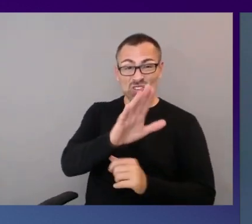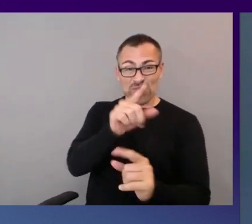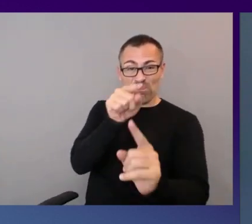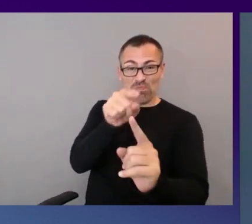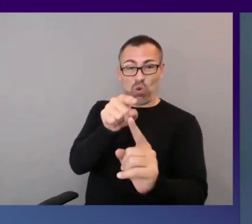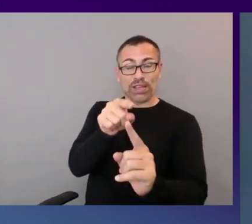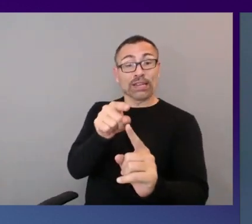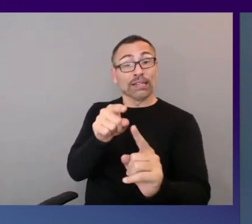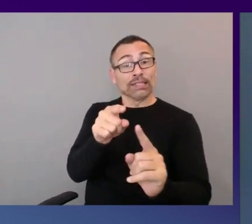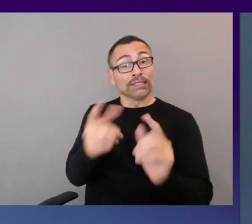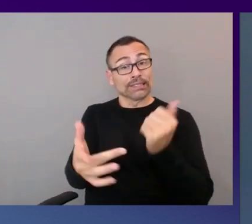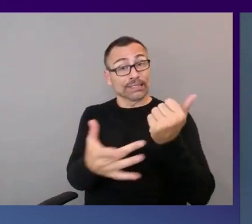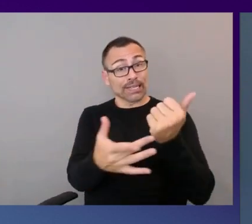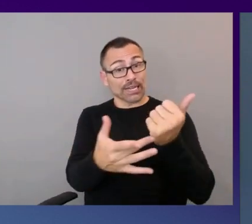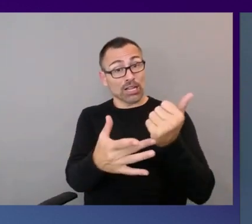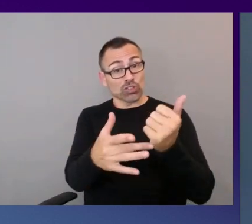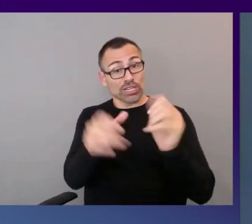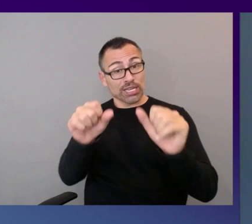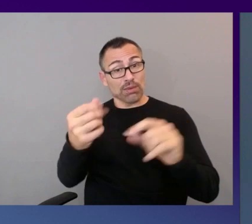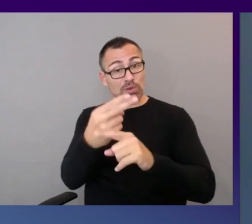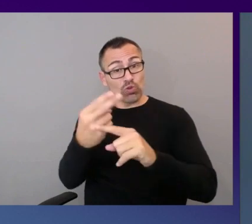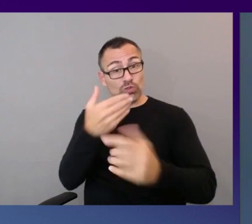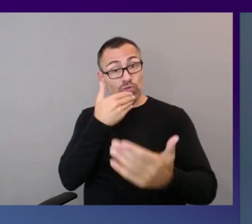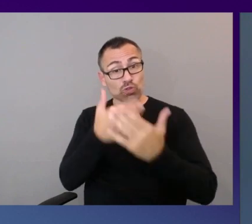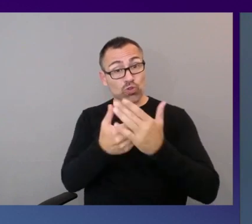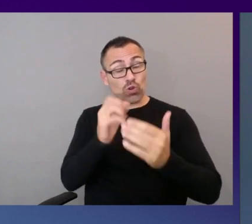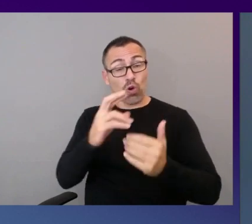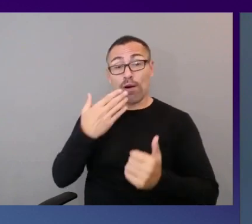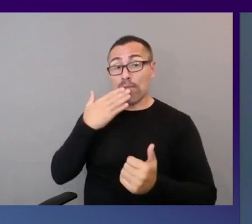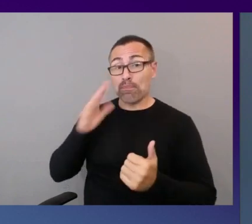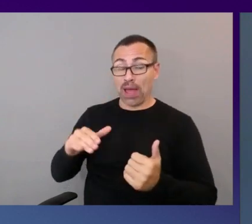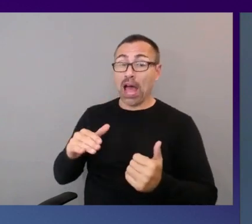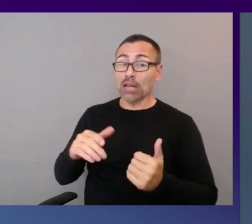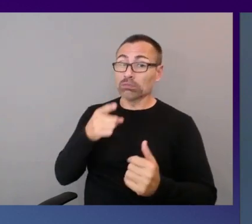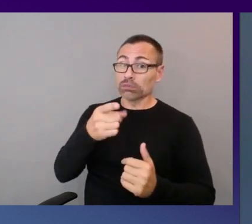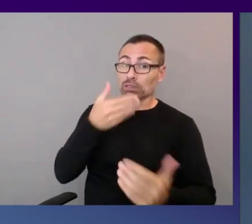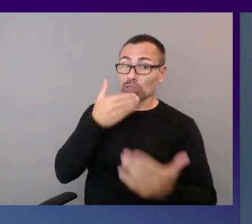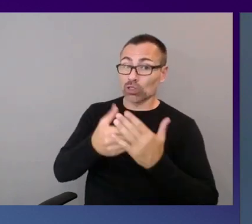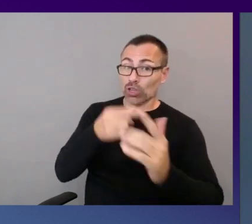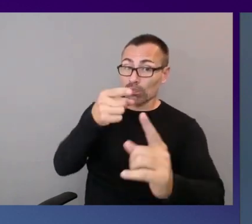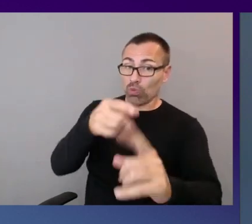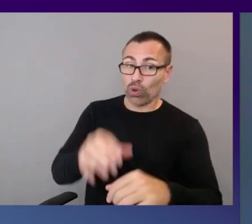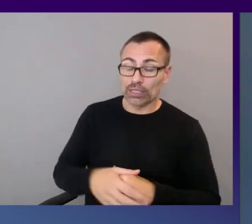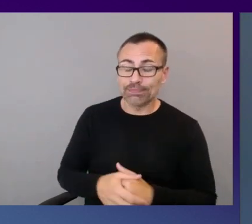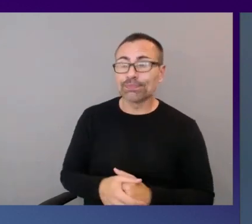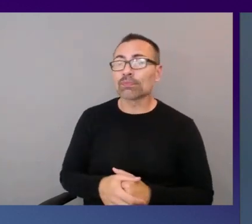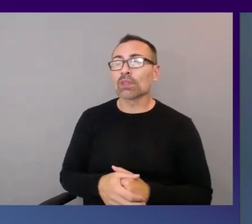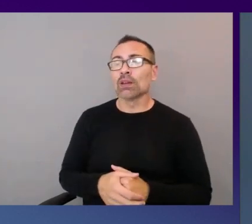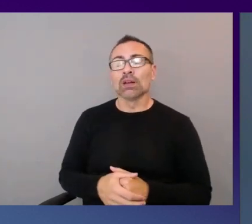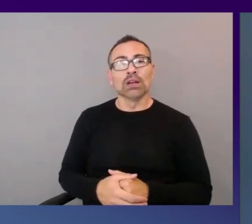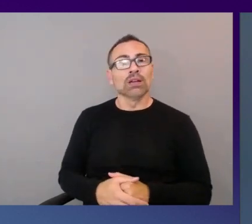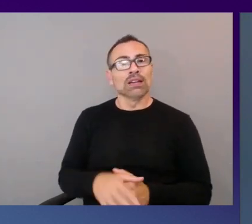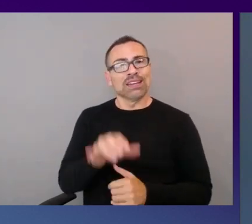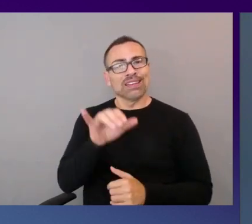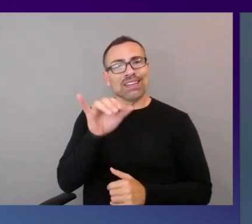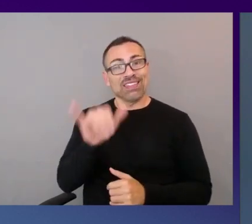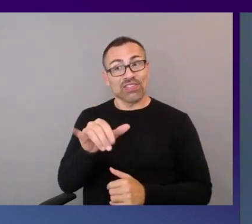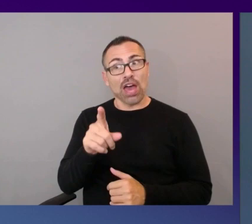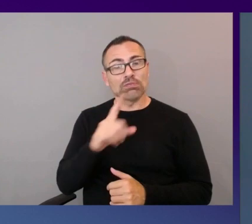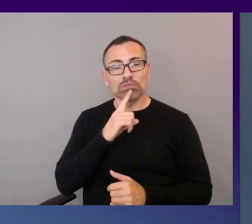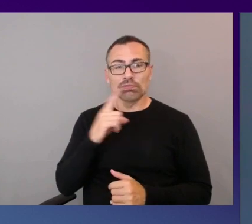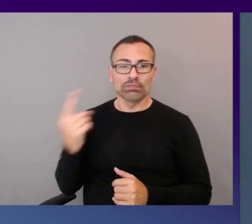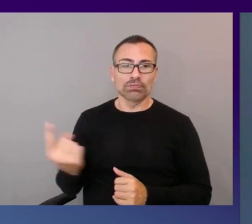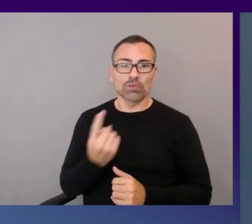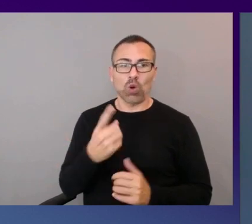used for good or in some nefarious ways. And, you know, that can be somewhat challenging to be